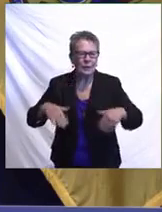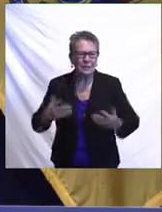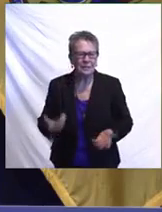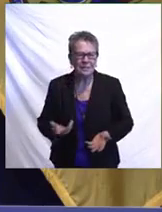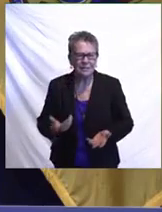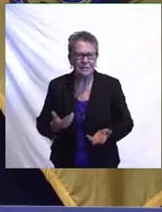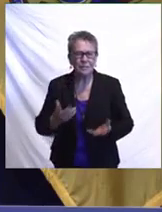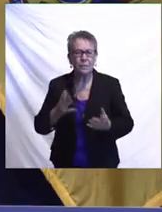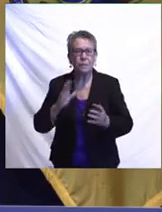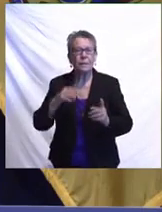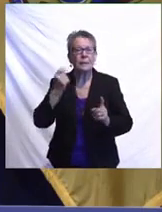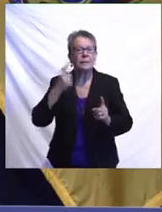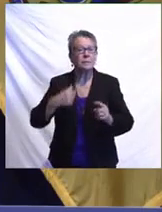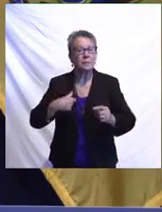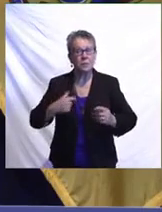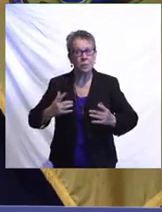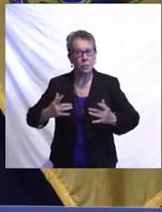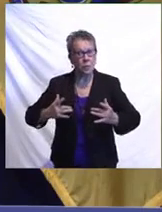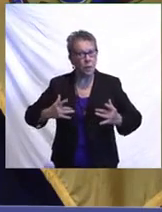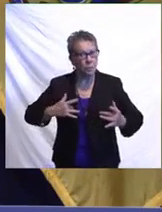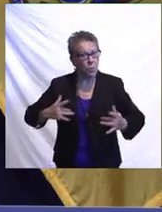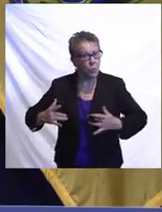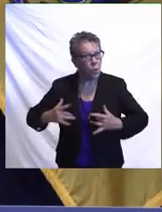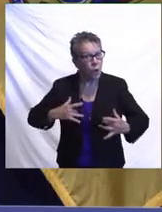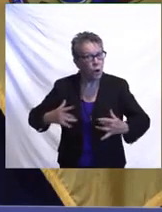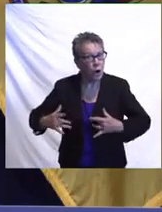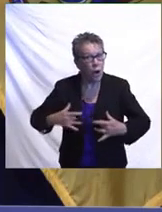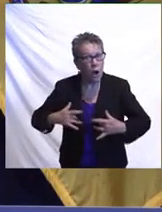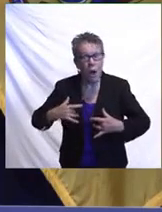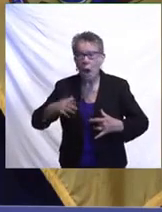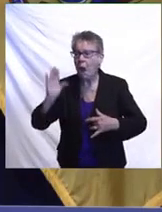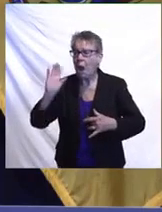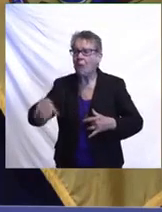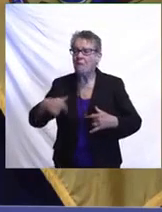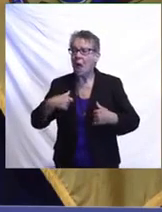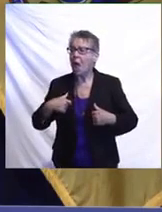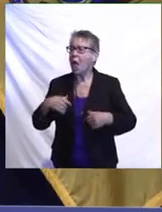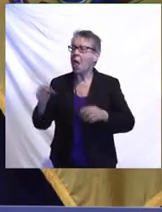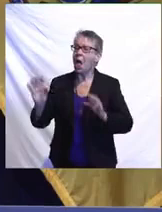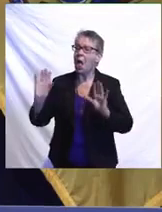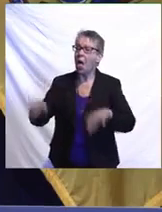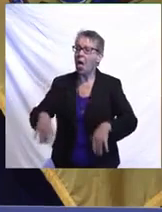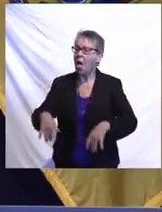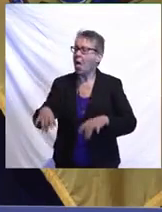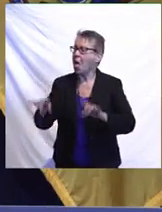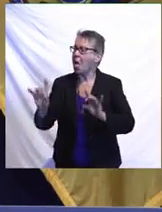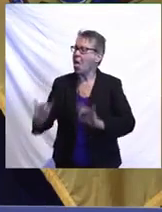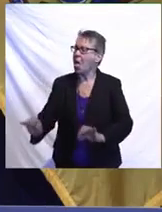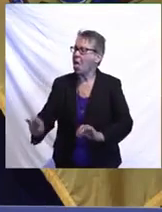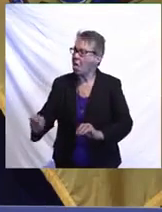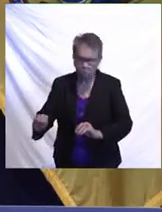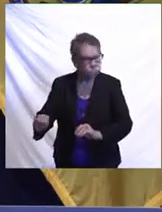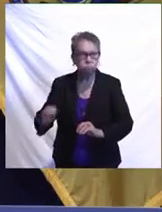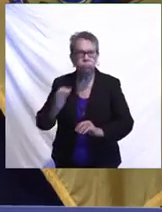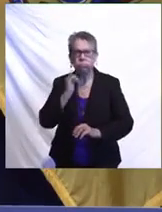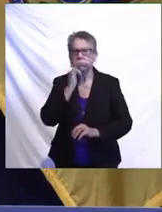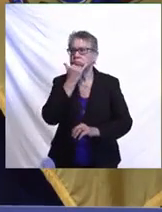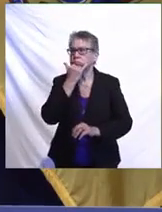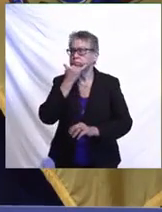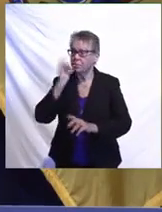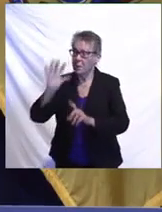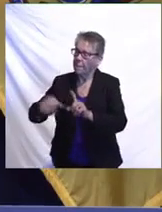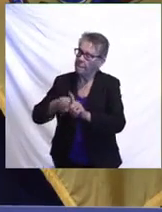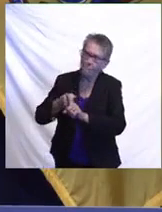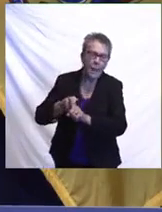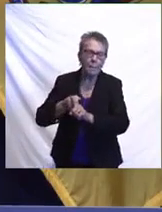about downplaying than overplaying it, Alex, particularly given there are so many unknowns. It's a very good question because we wake up every